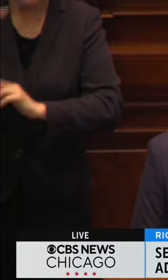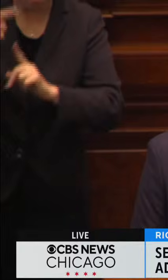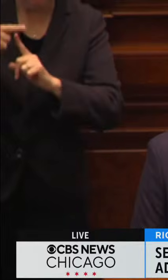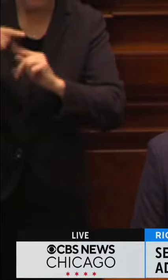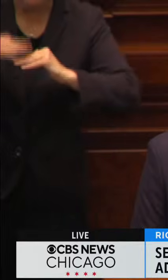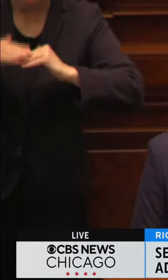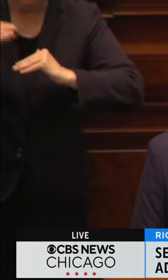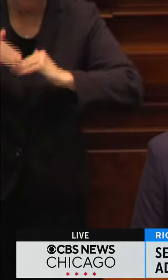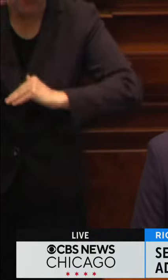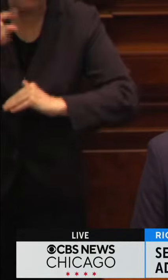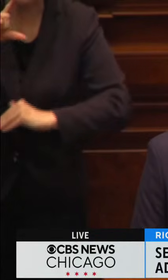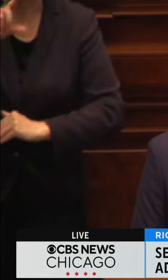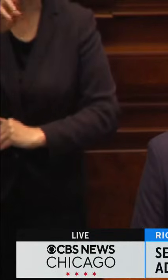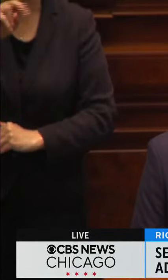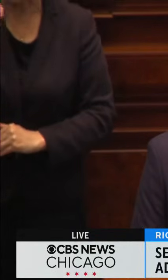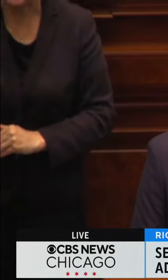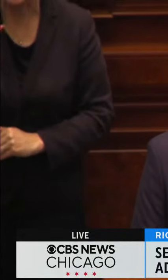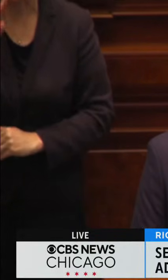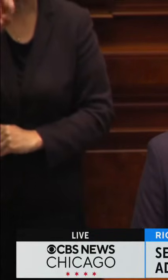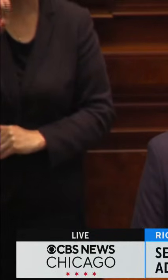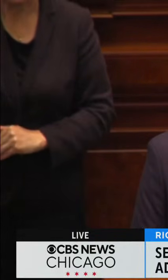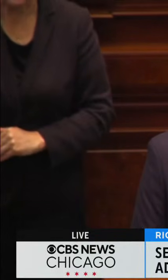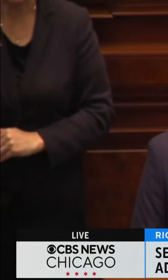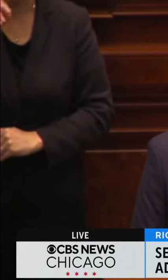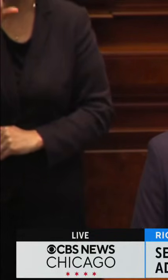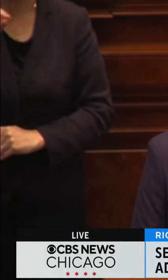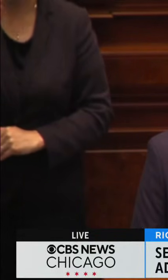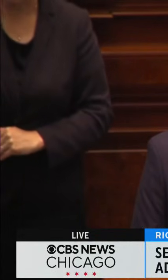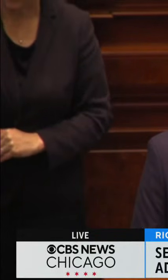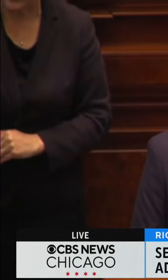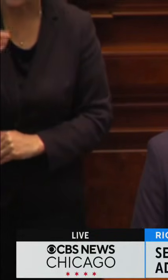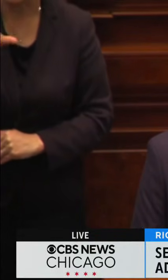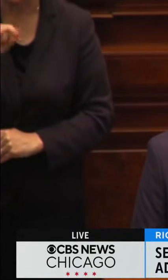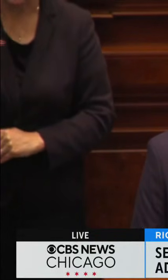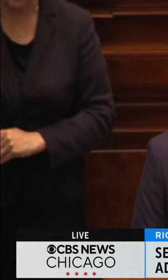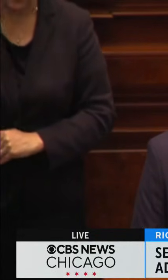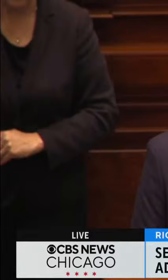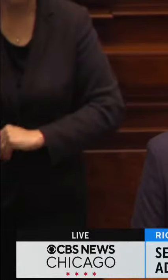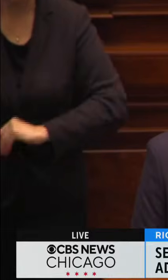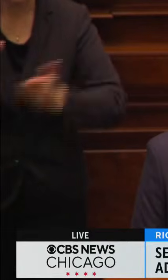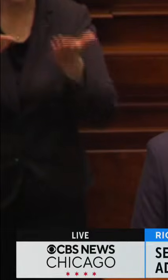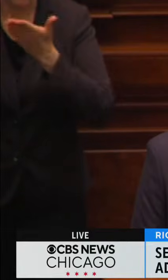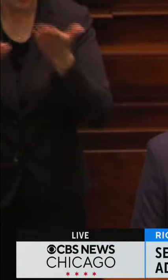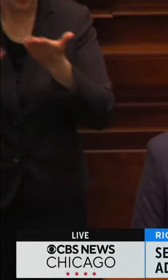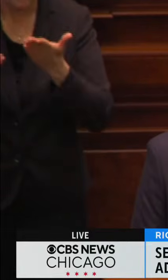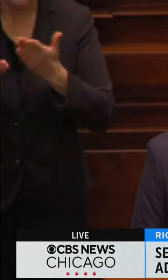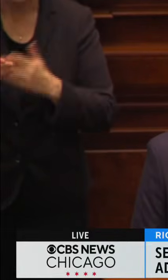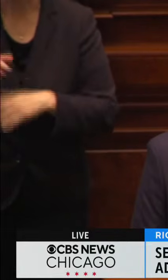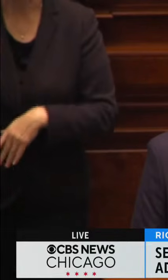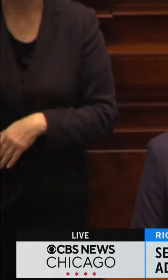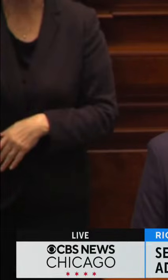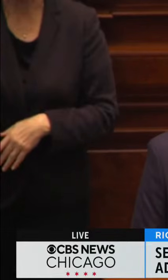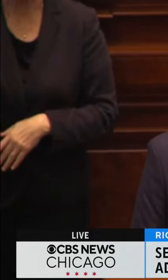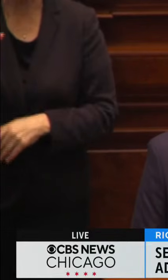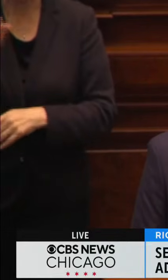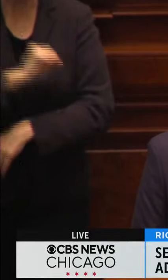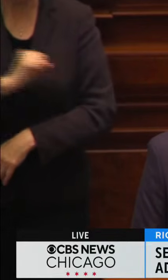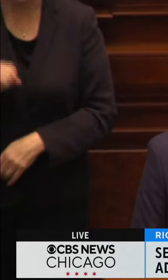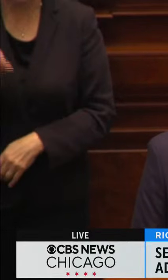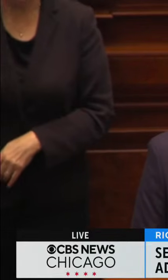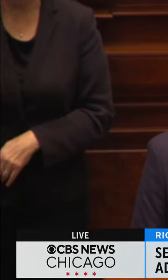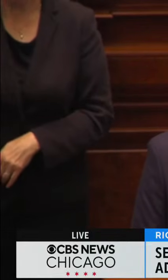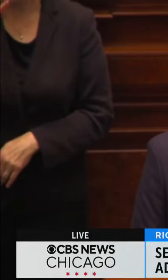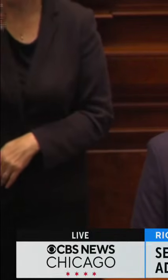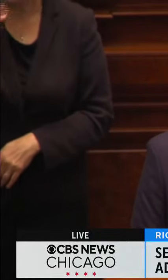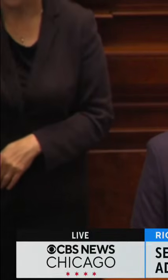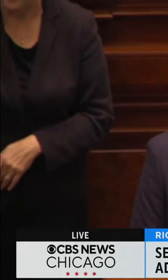2008, 2014, and 2020. He began serving as Senate Democratic Whip in 2005, and